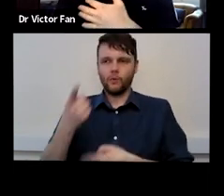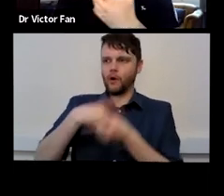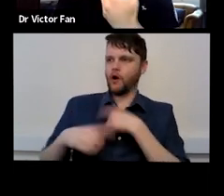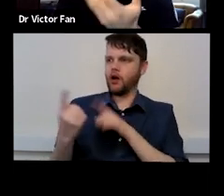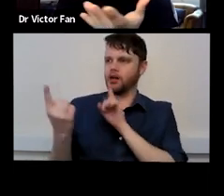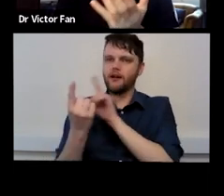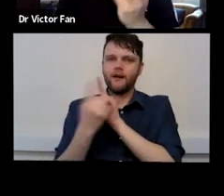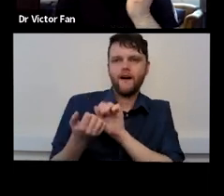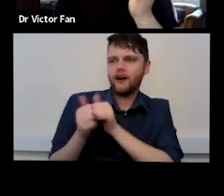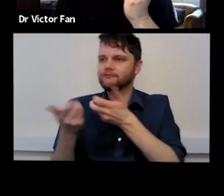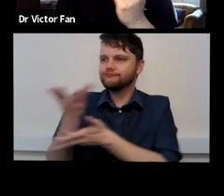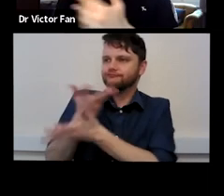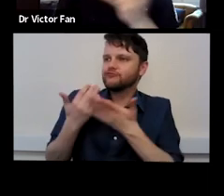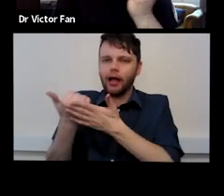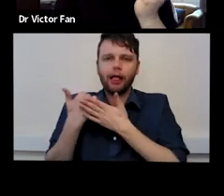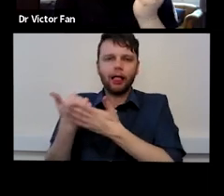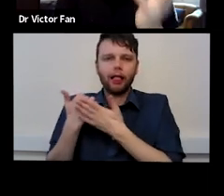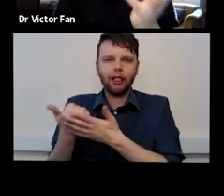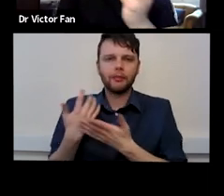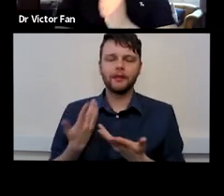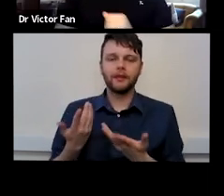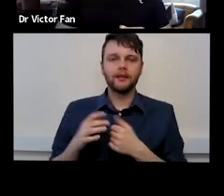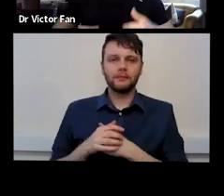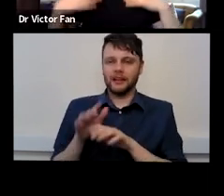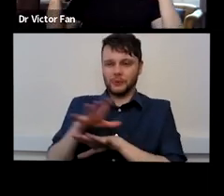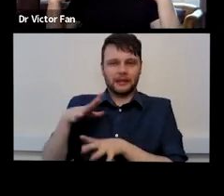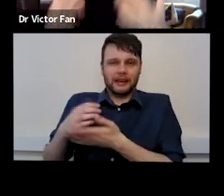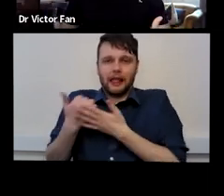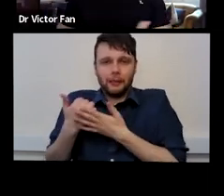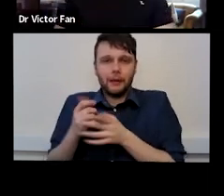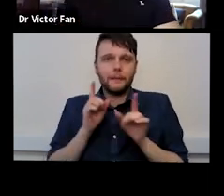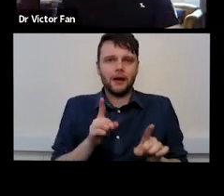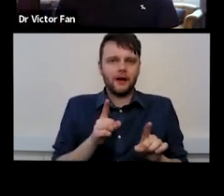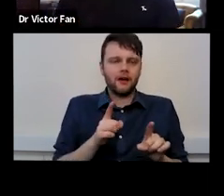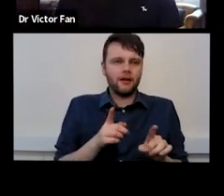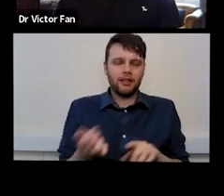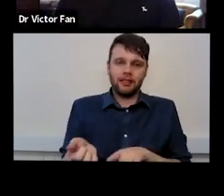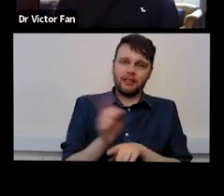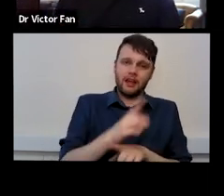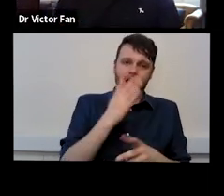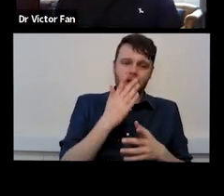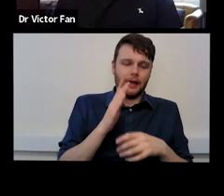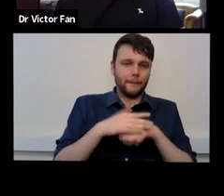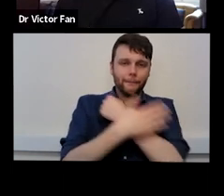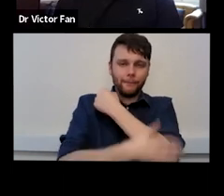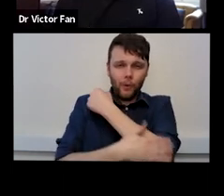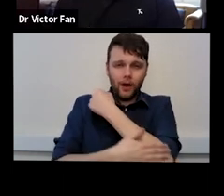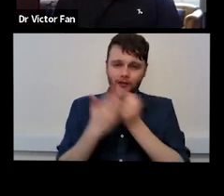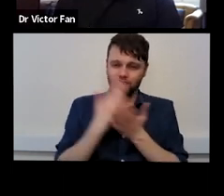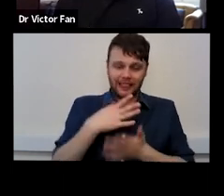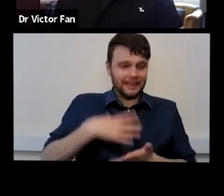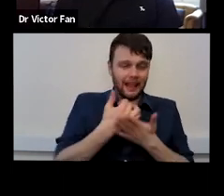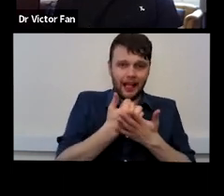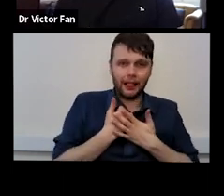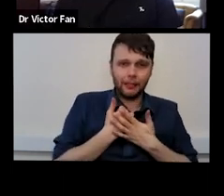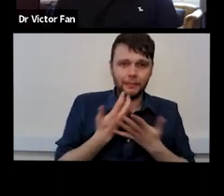out with you, want to help you when you don't need any help. But when you really do need some help because you're poor, you're